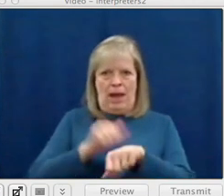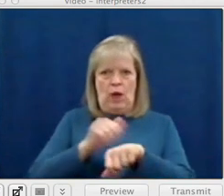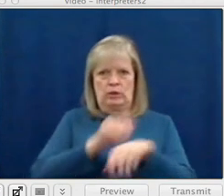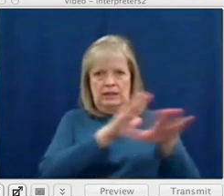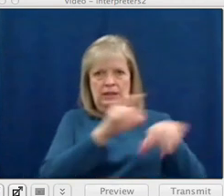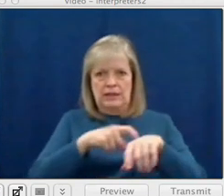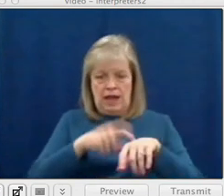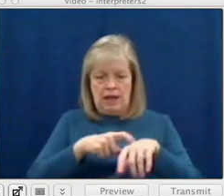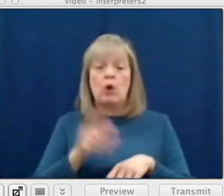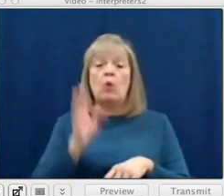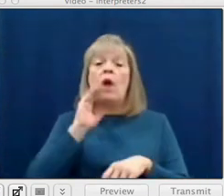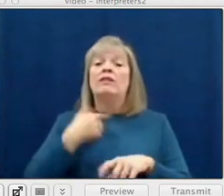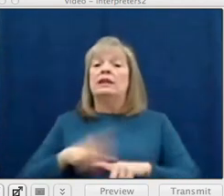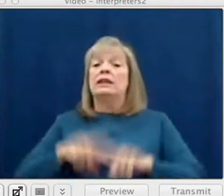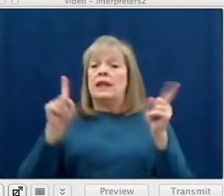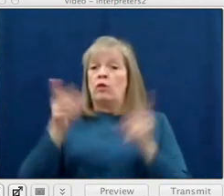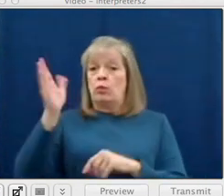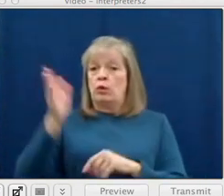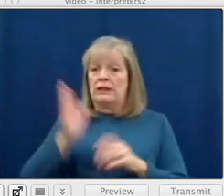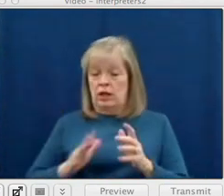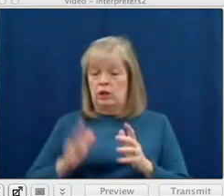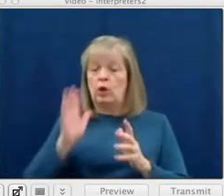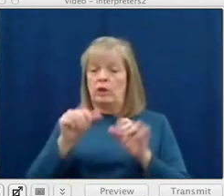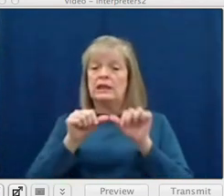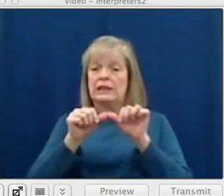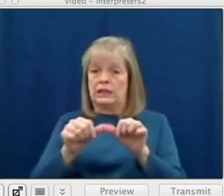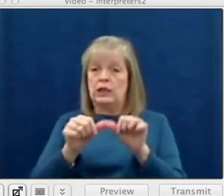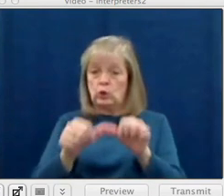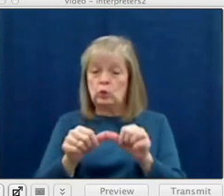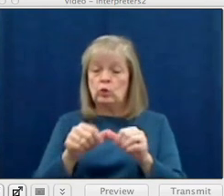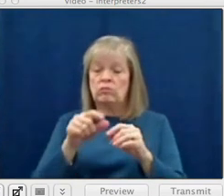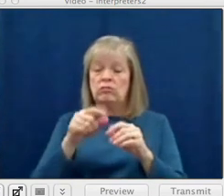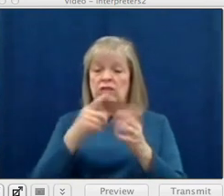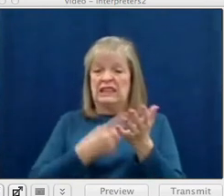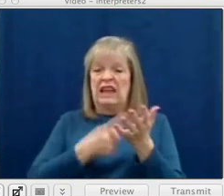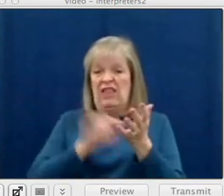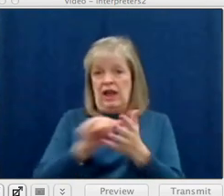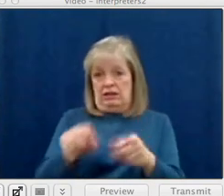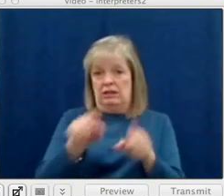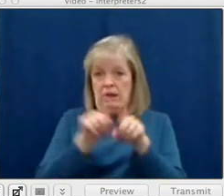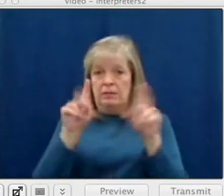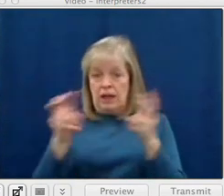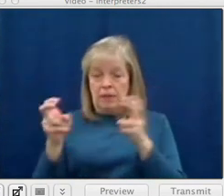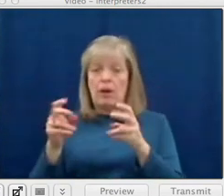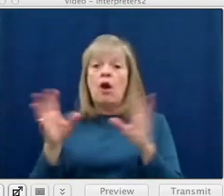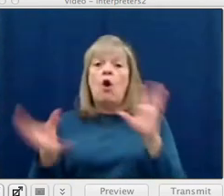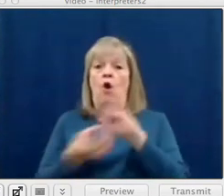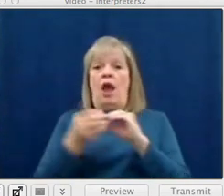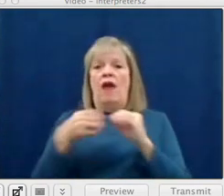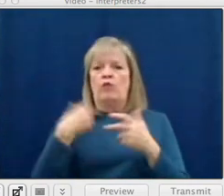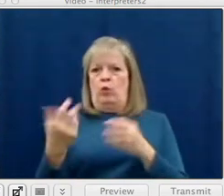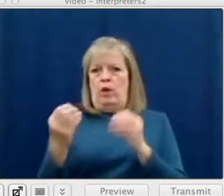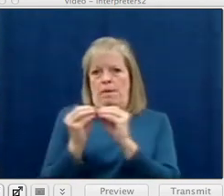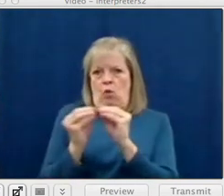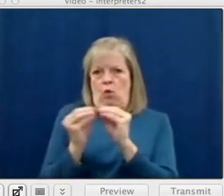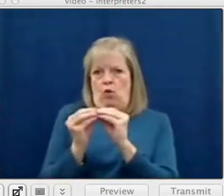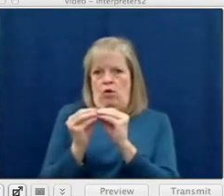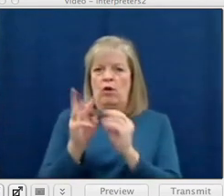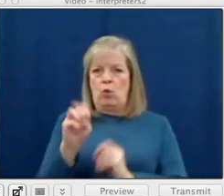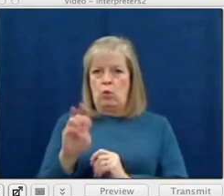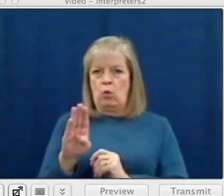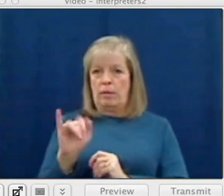new presenter at that time that will continue on this theme. There are 3 more webinars related to the demand control schema